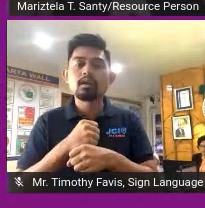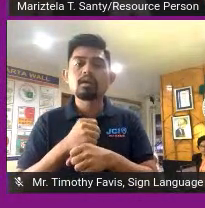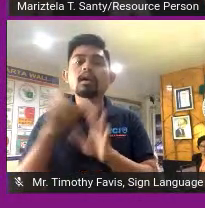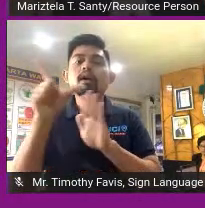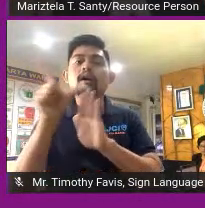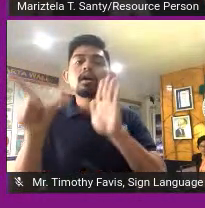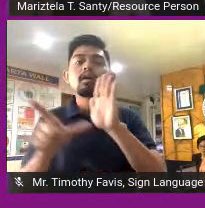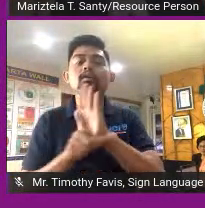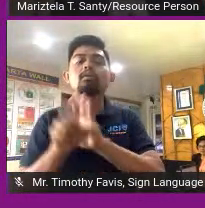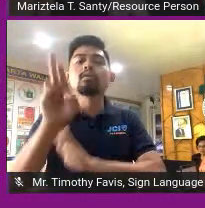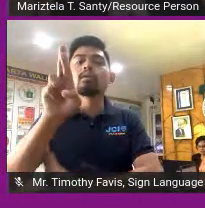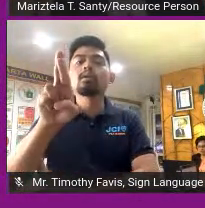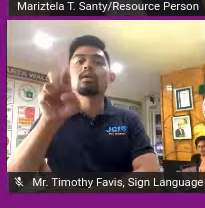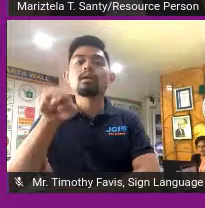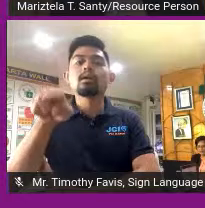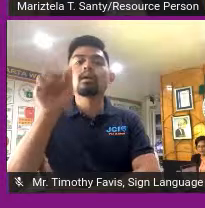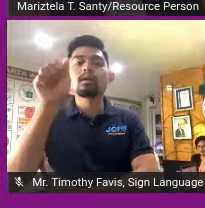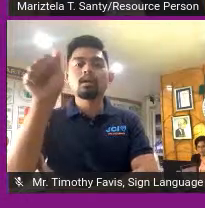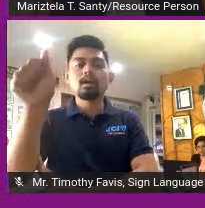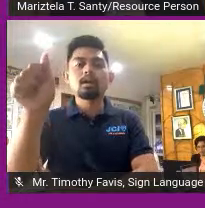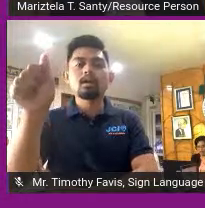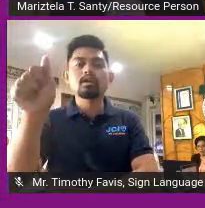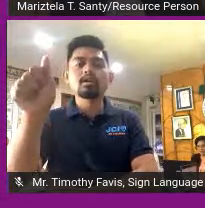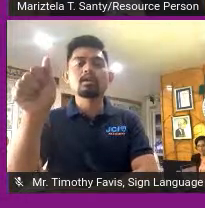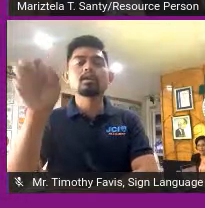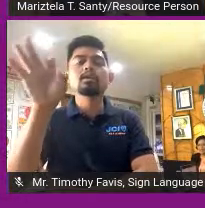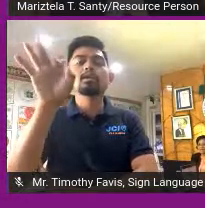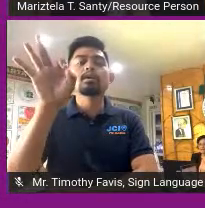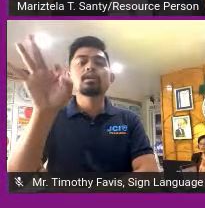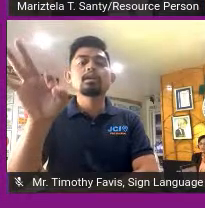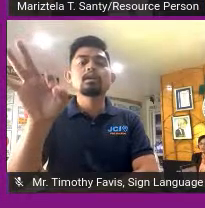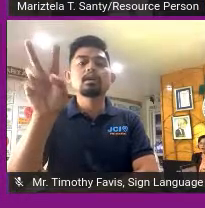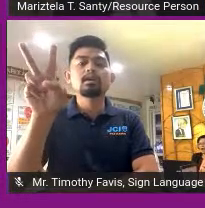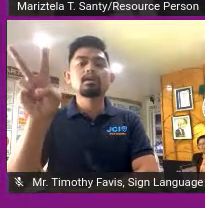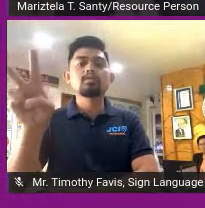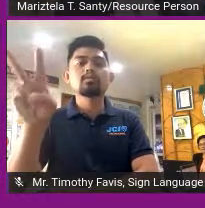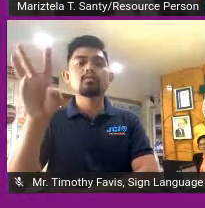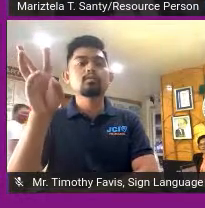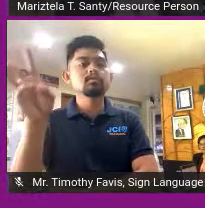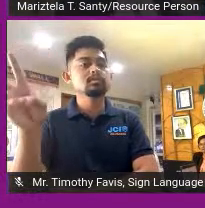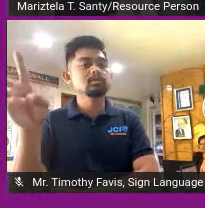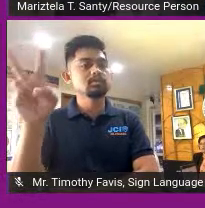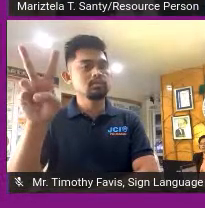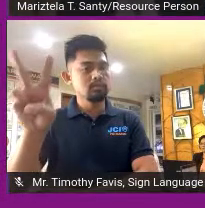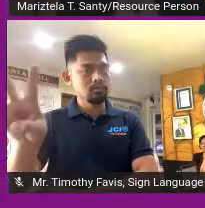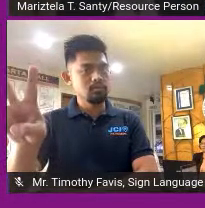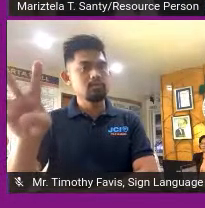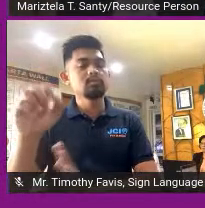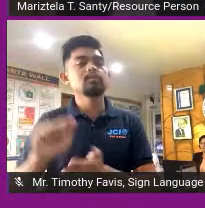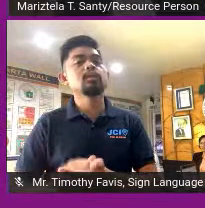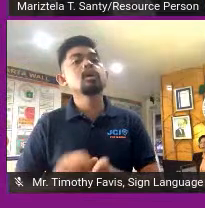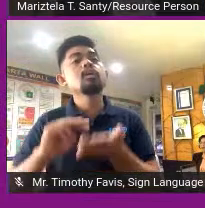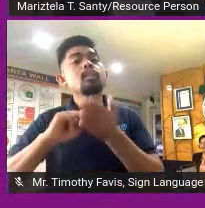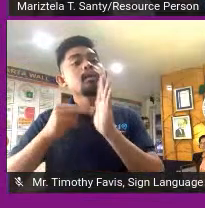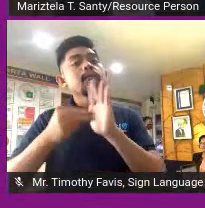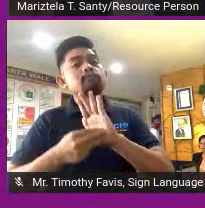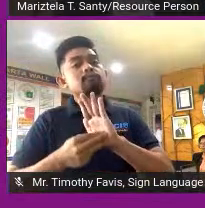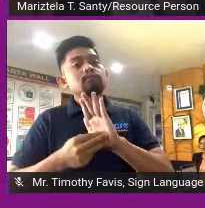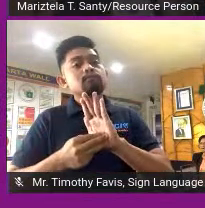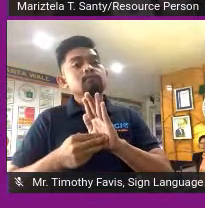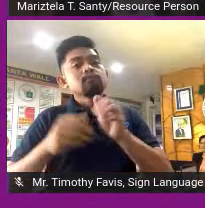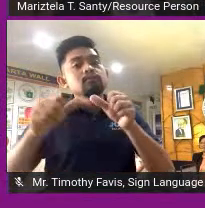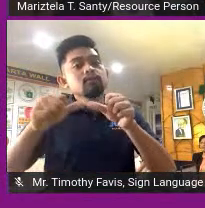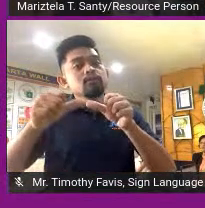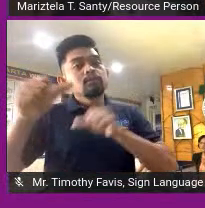or Anti-Violence Against Women and Children. Ito po ang pinaka-root ng